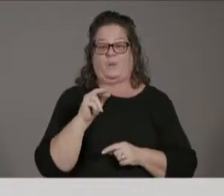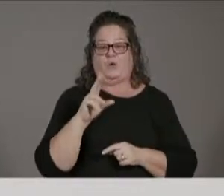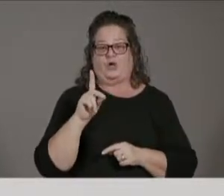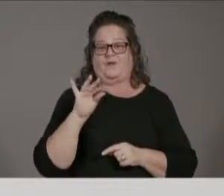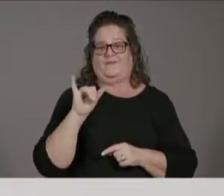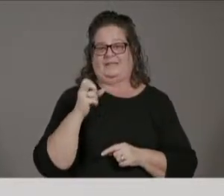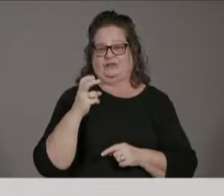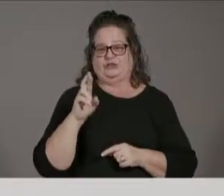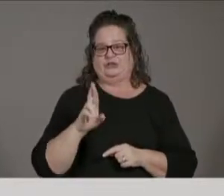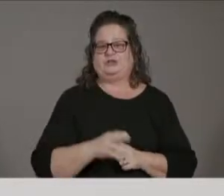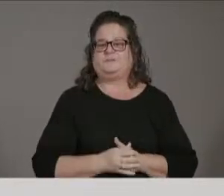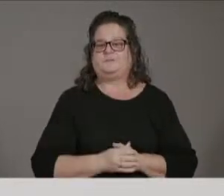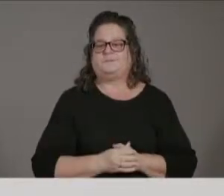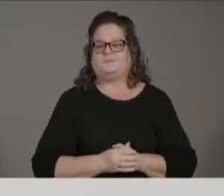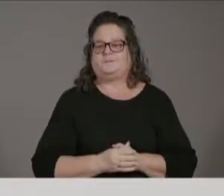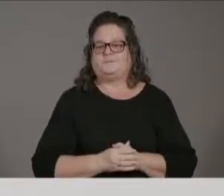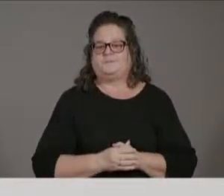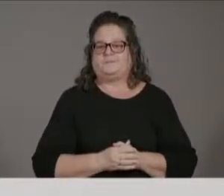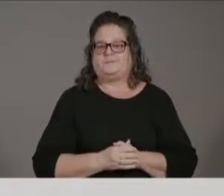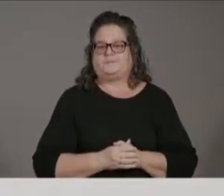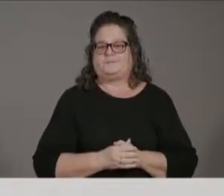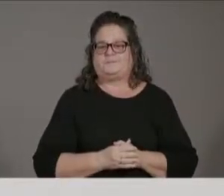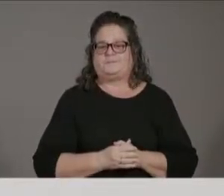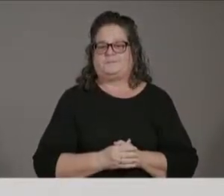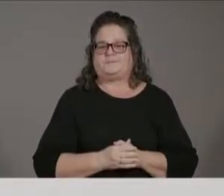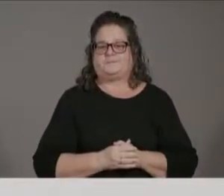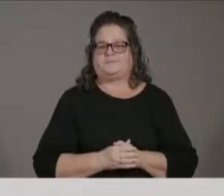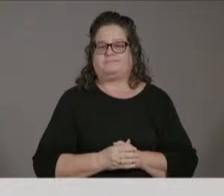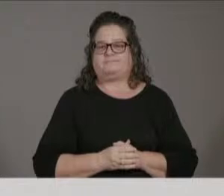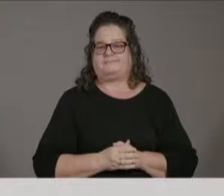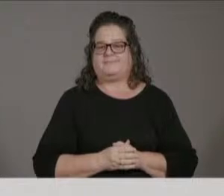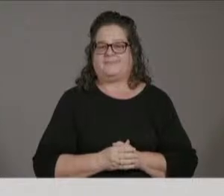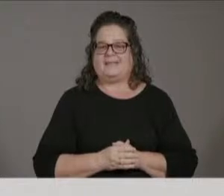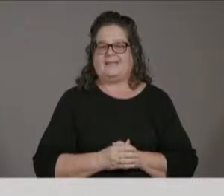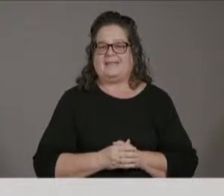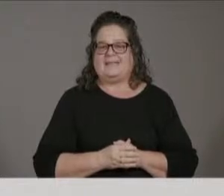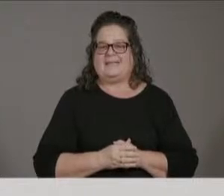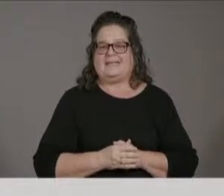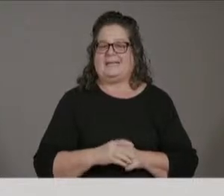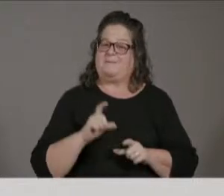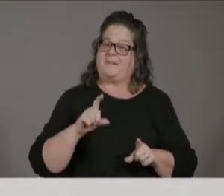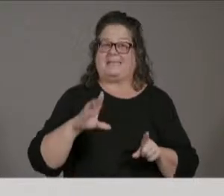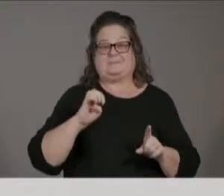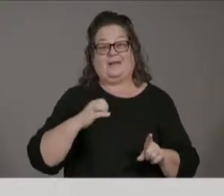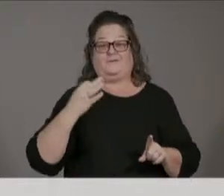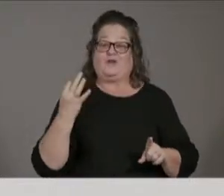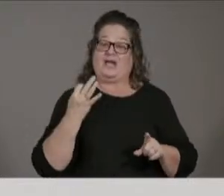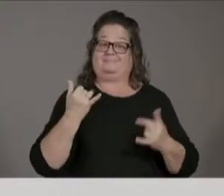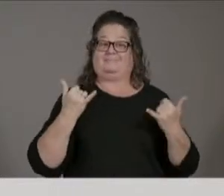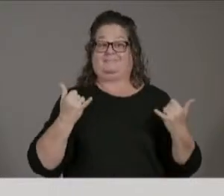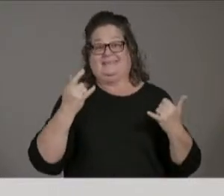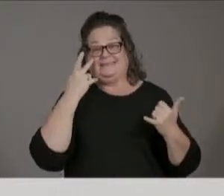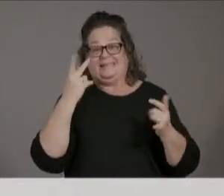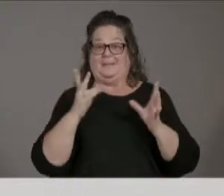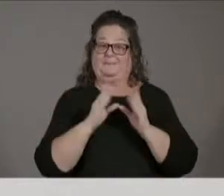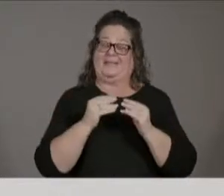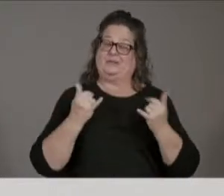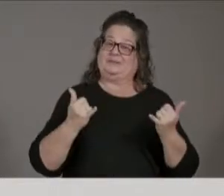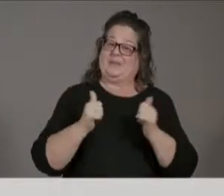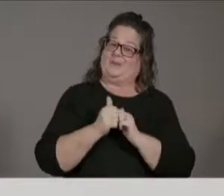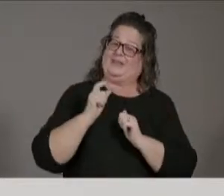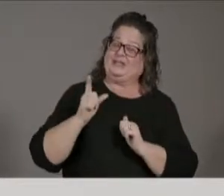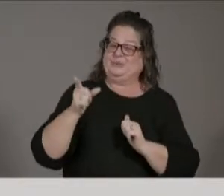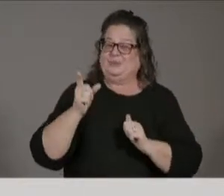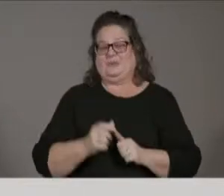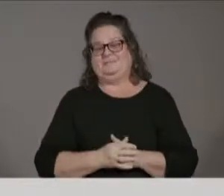Oops, hold on, Howie. Oh. Sorry. It must be Friday. Hi there. Hi. So, I'm going to get